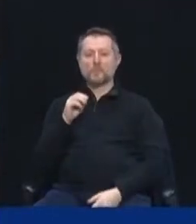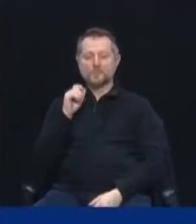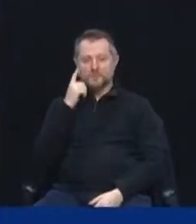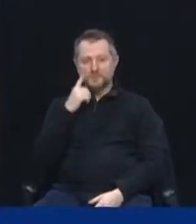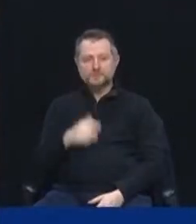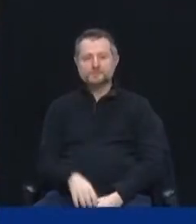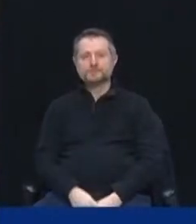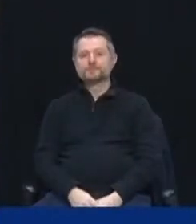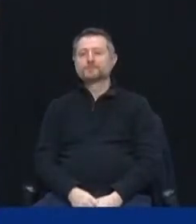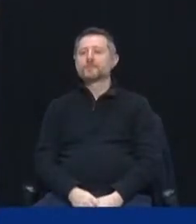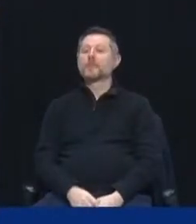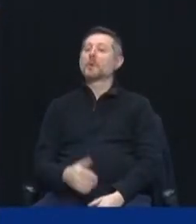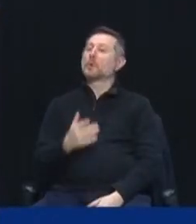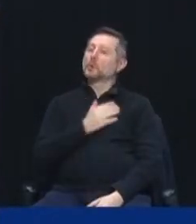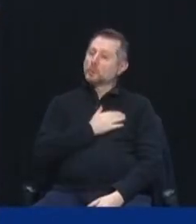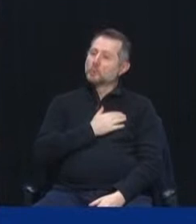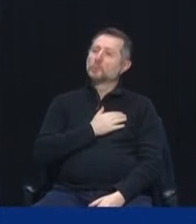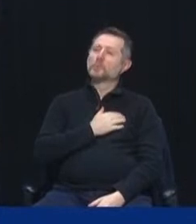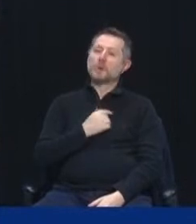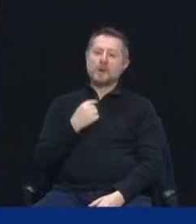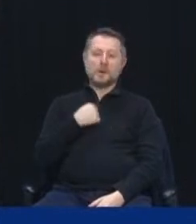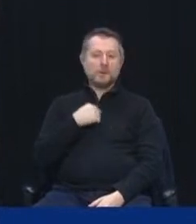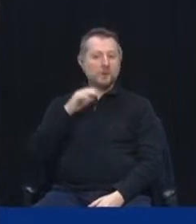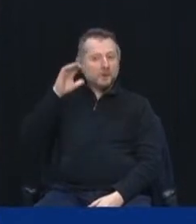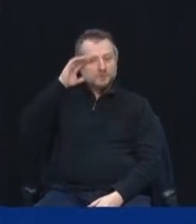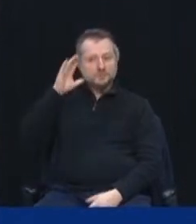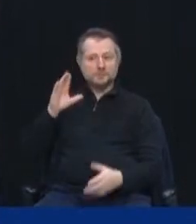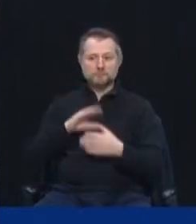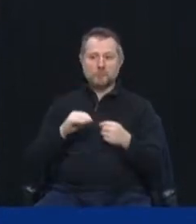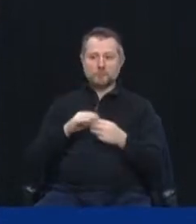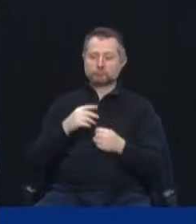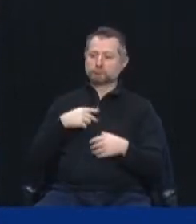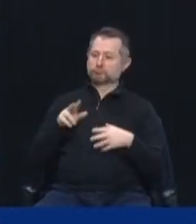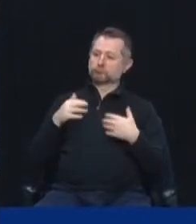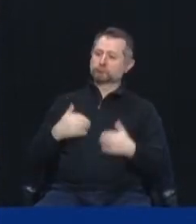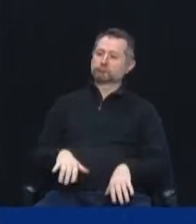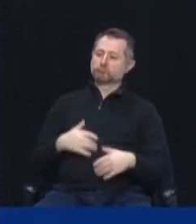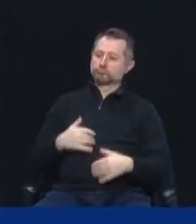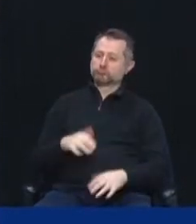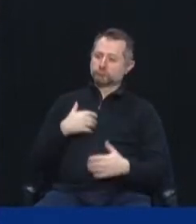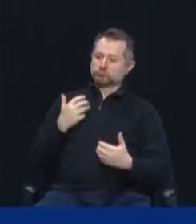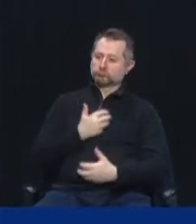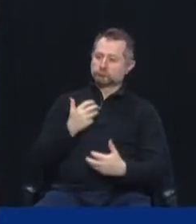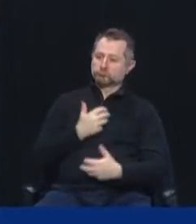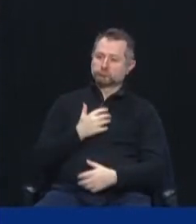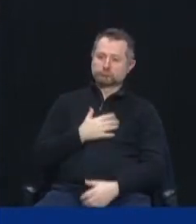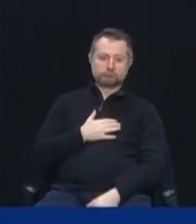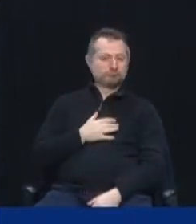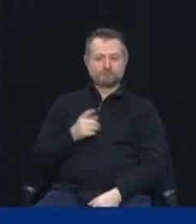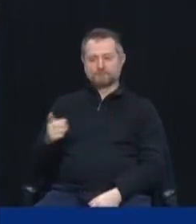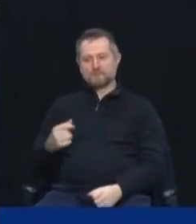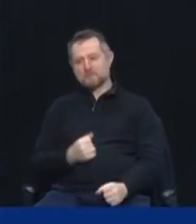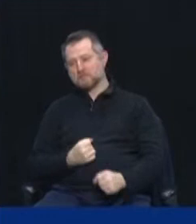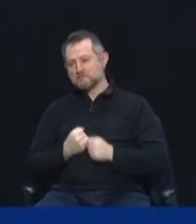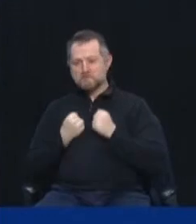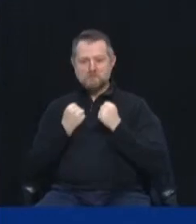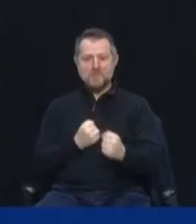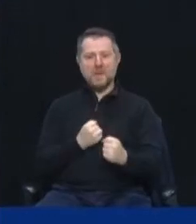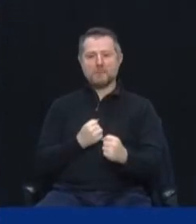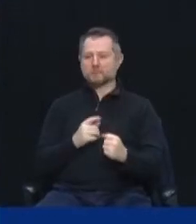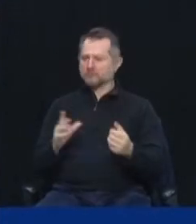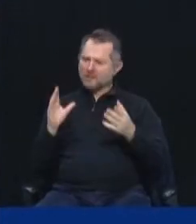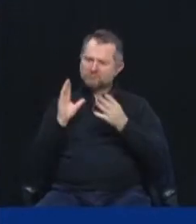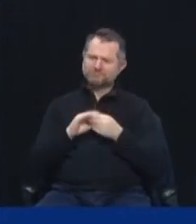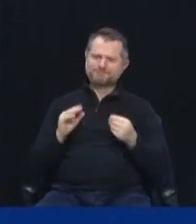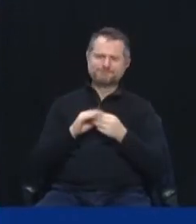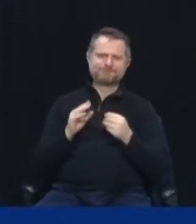I just love to listen to Inez Dickens. She is such a powerful force. She does such a great job for